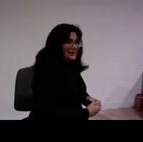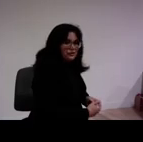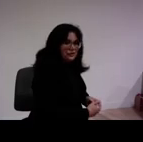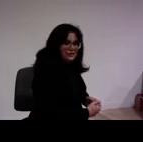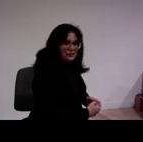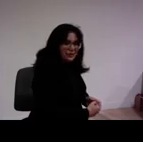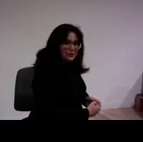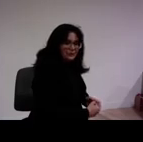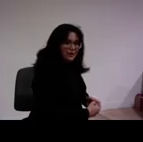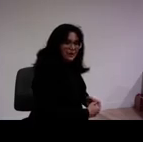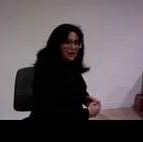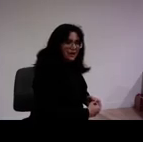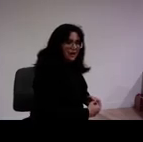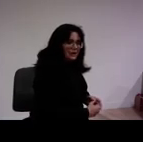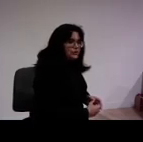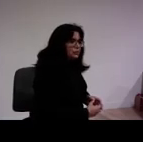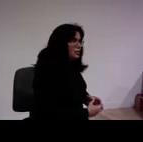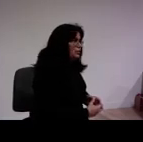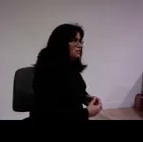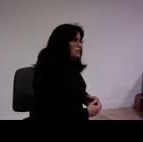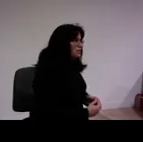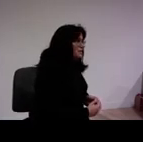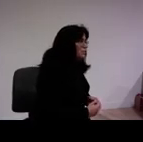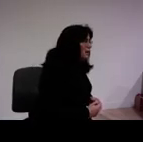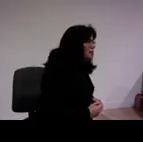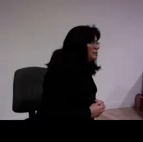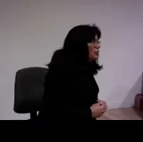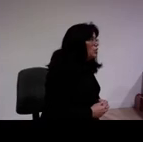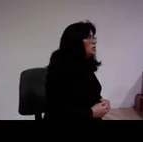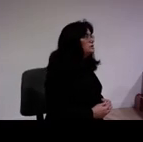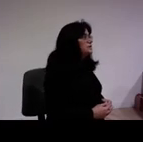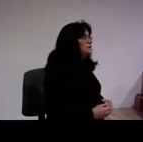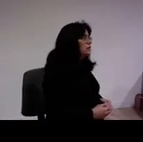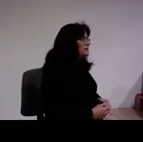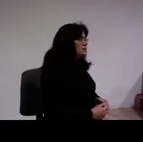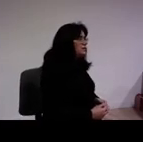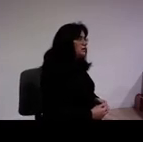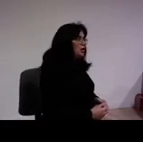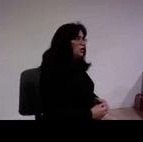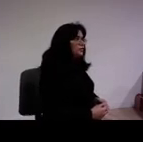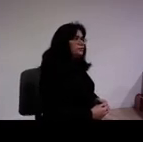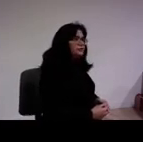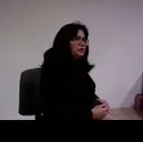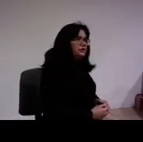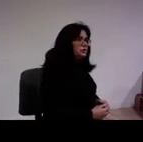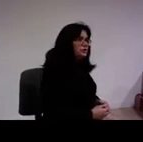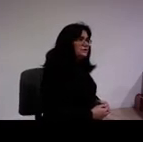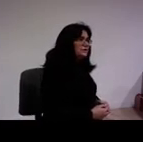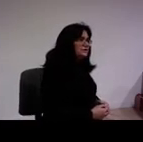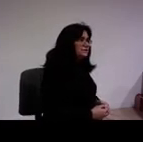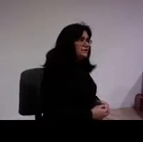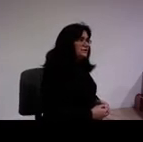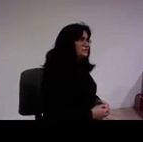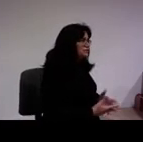I've loved that journey as well. And so what I wanted to think about was this idea of